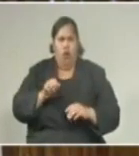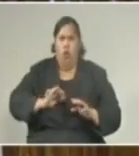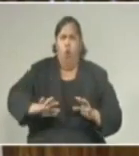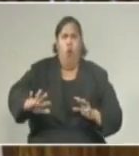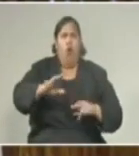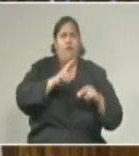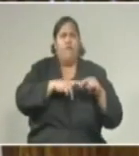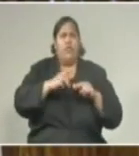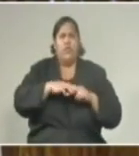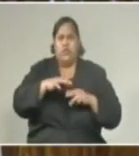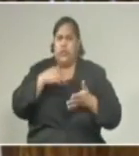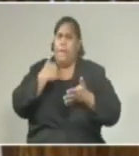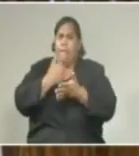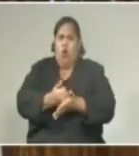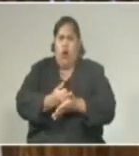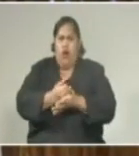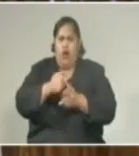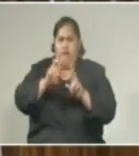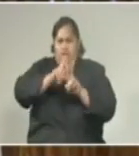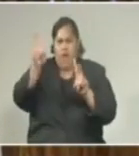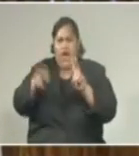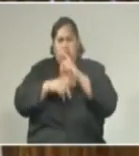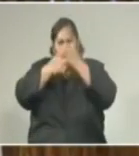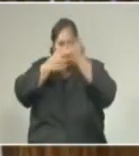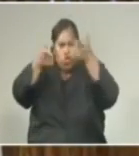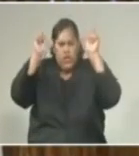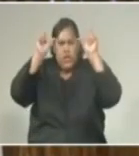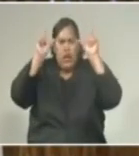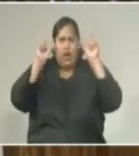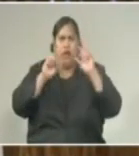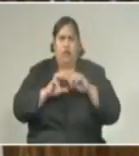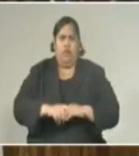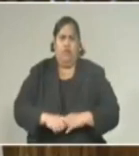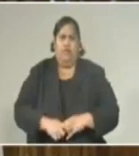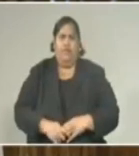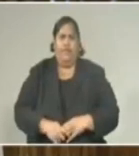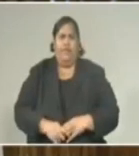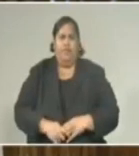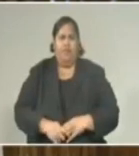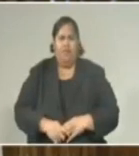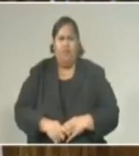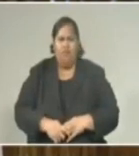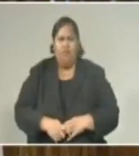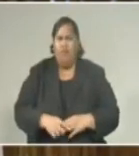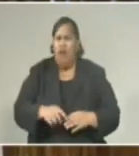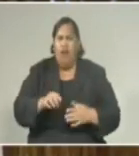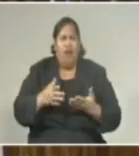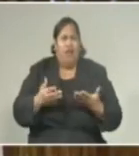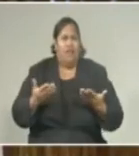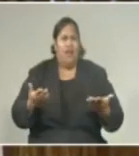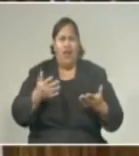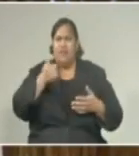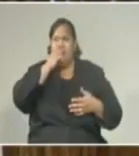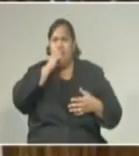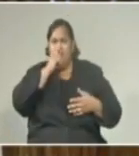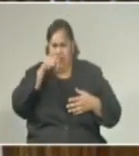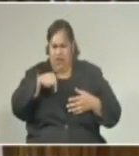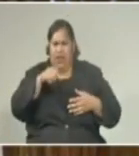How can you accuse such a person of posing a threat to the security of our country?